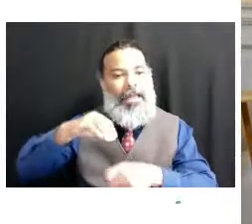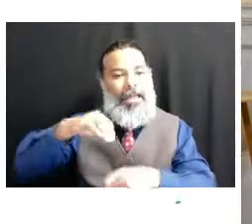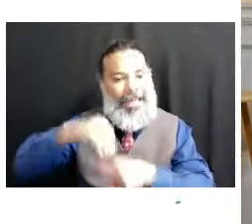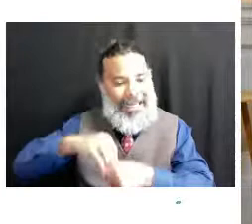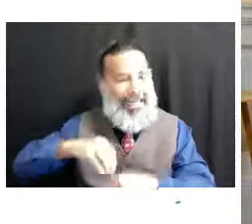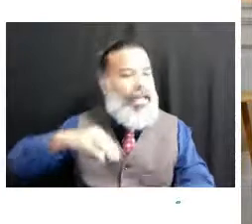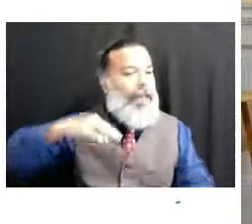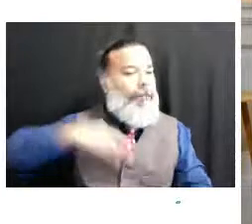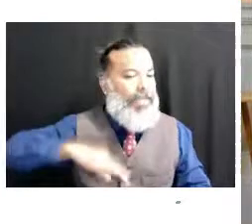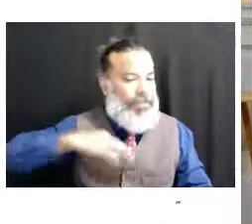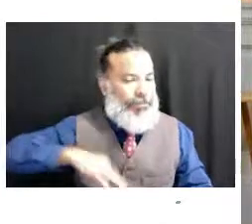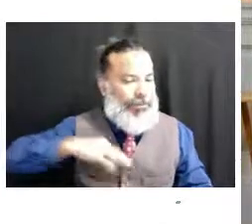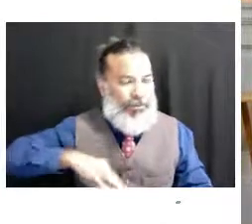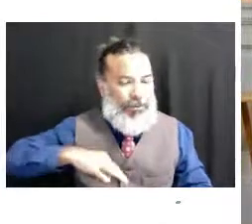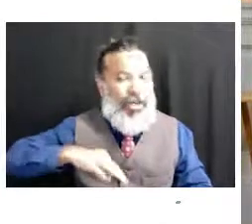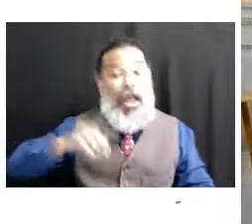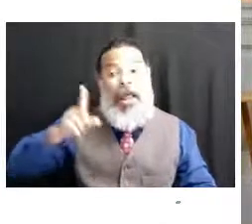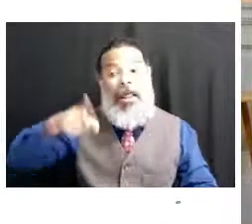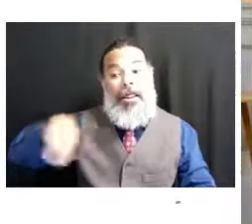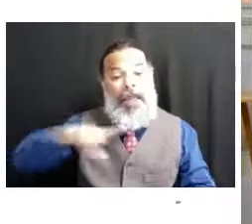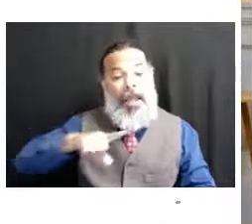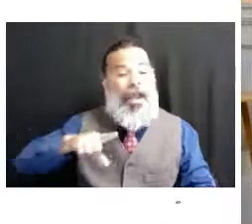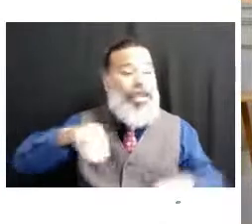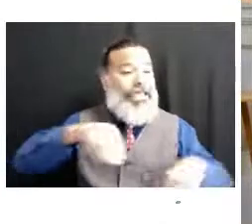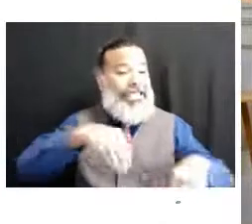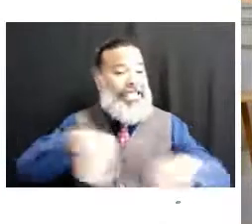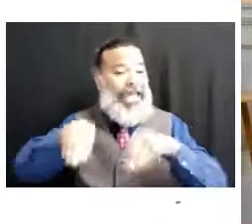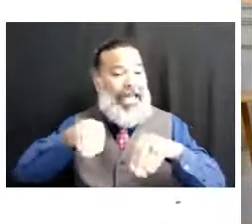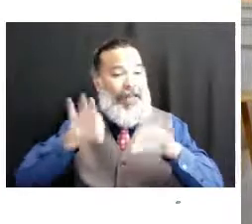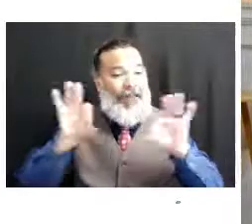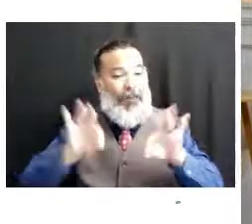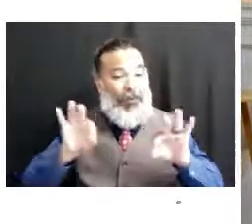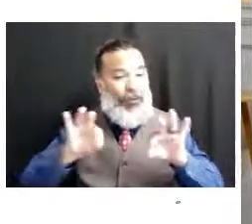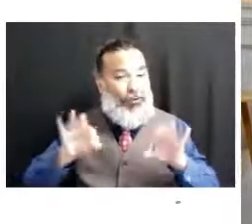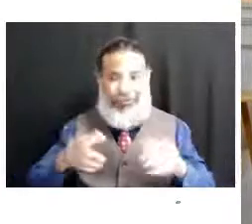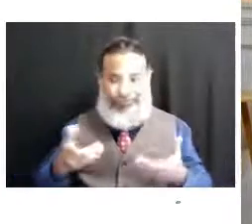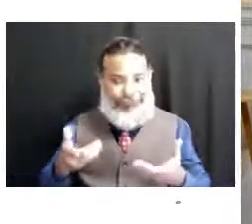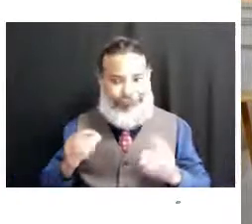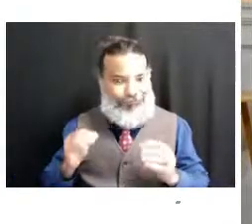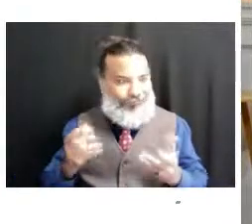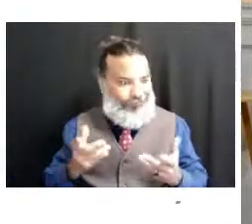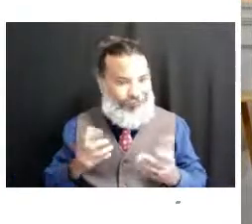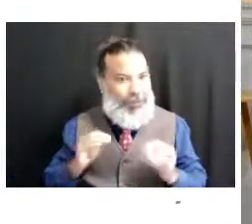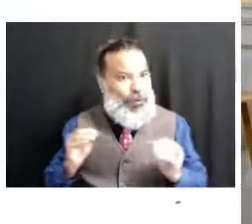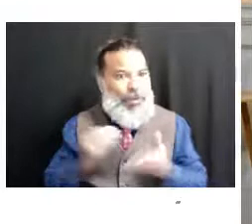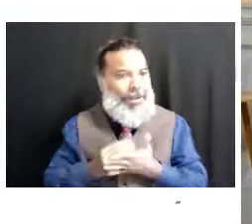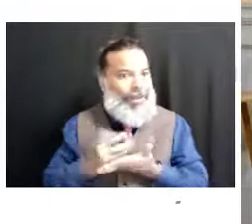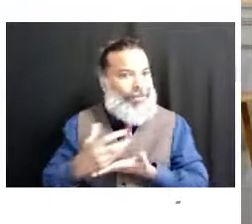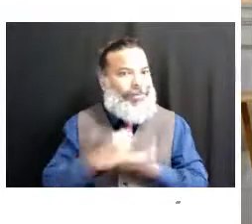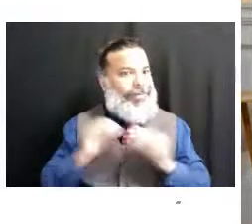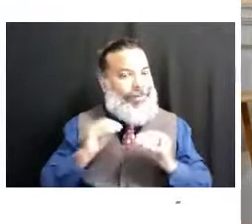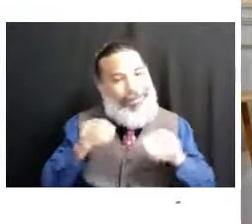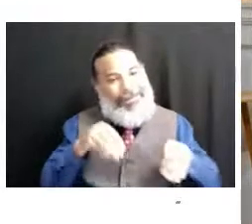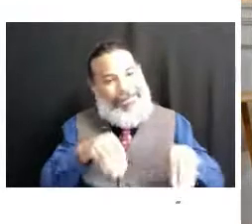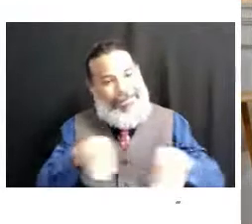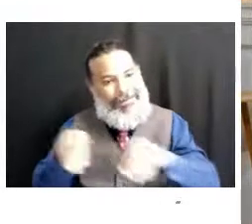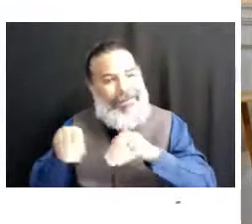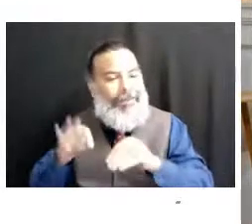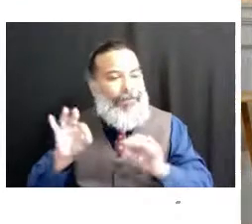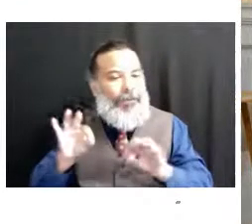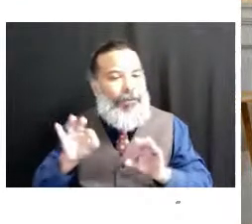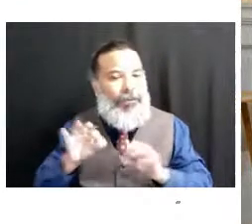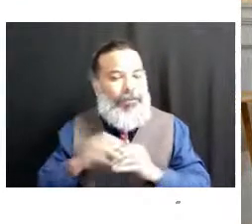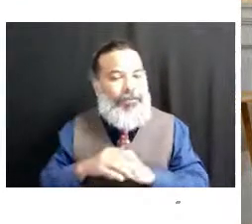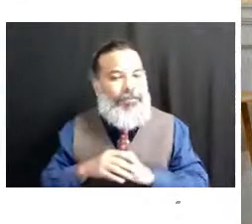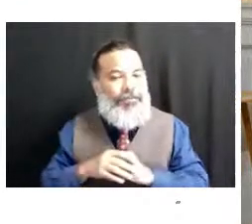Pittsburgh. They are selling their furniture because they have no other funds. That